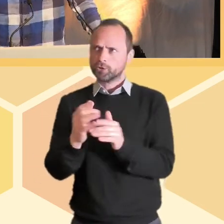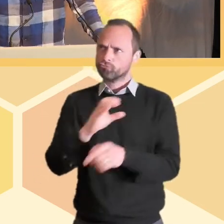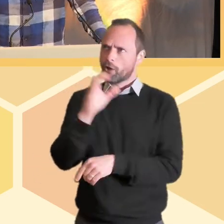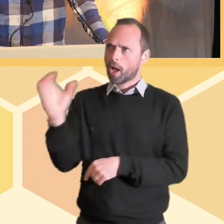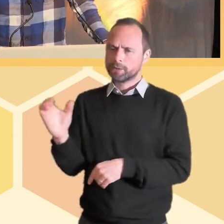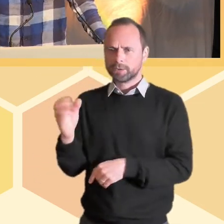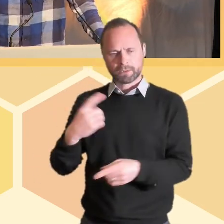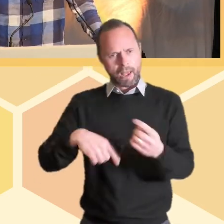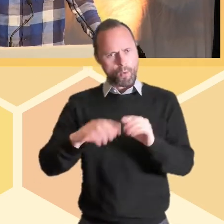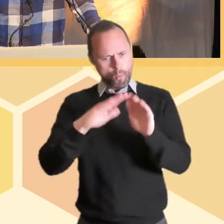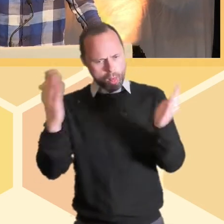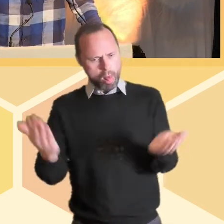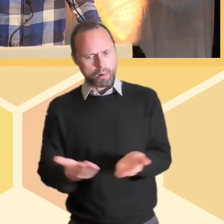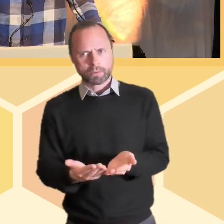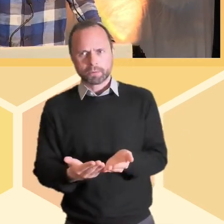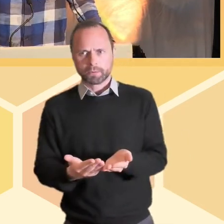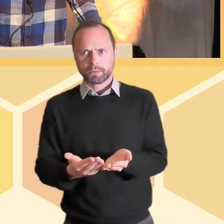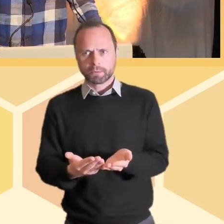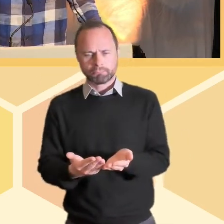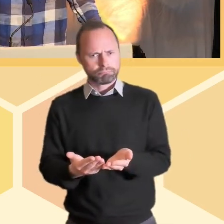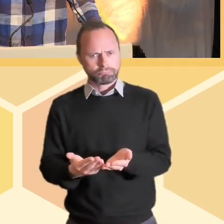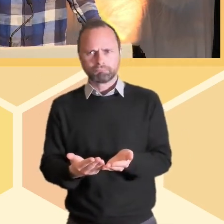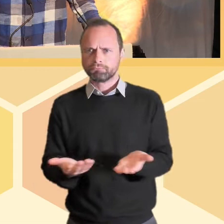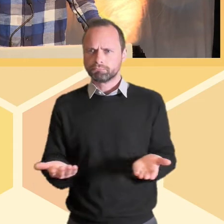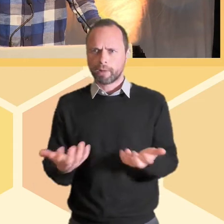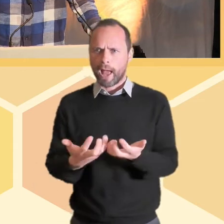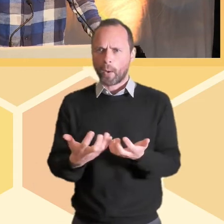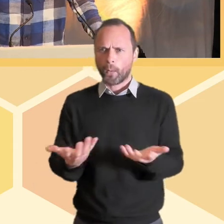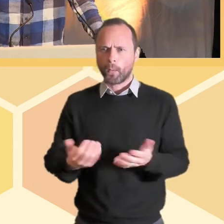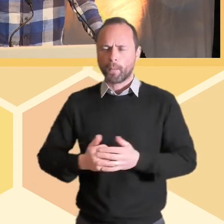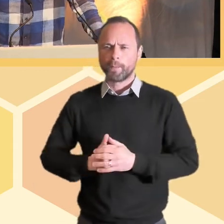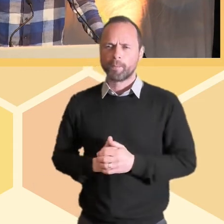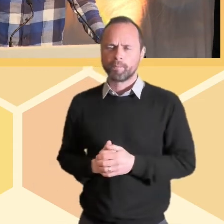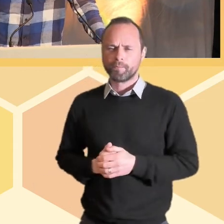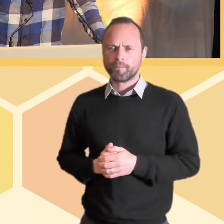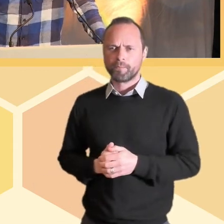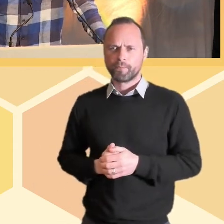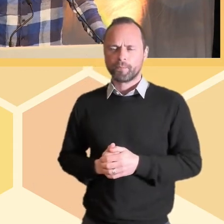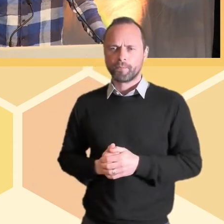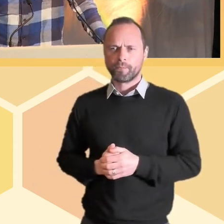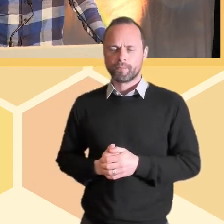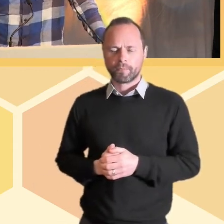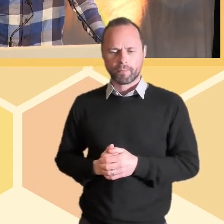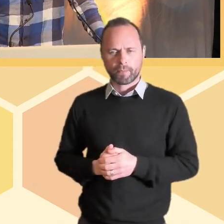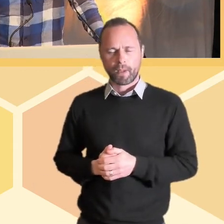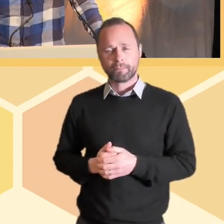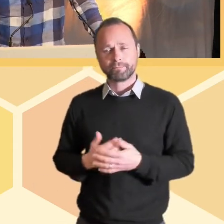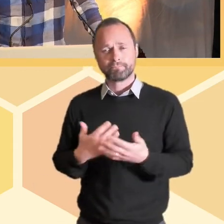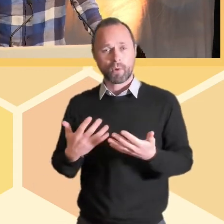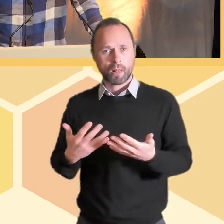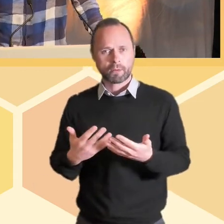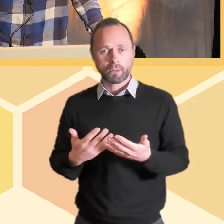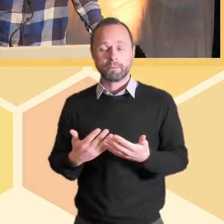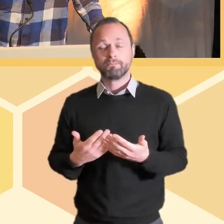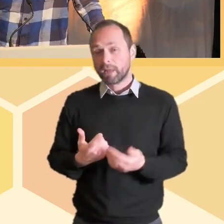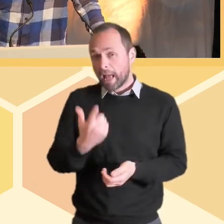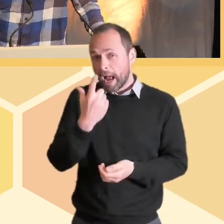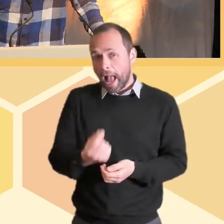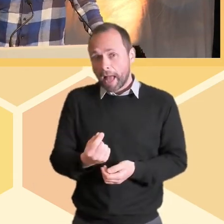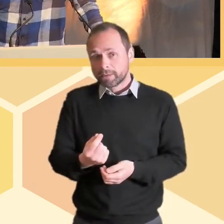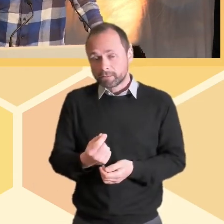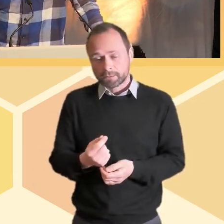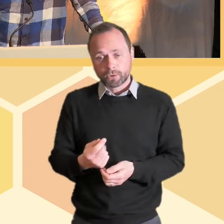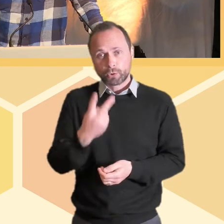are always moving into? Well, what if we don't have to create them or imagine